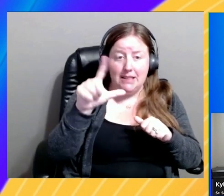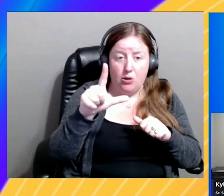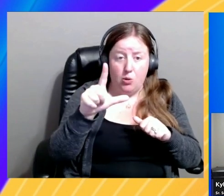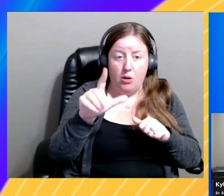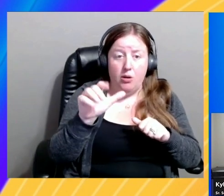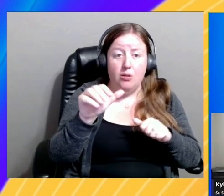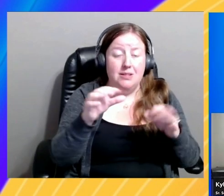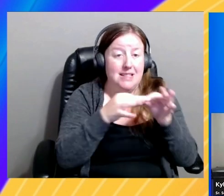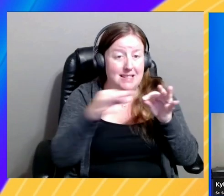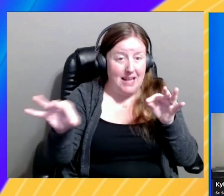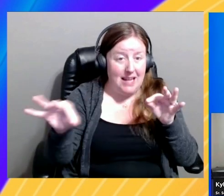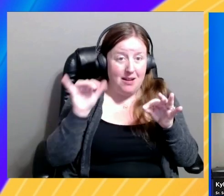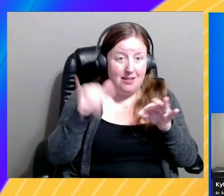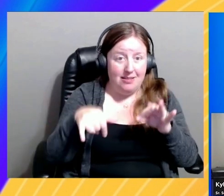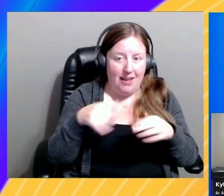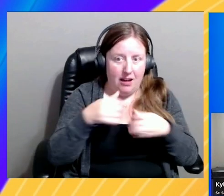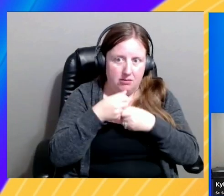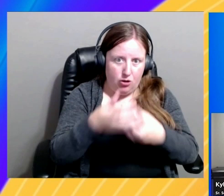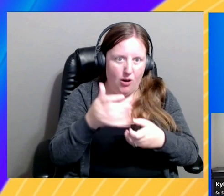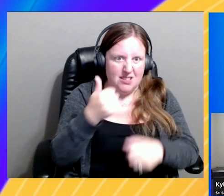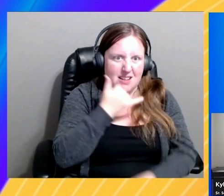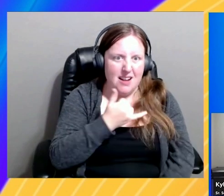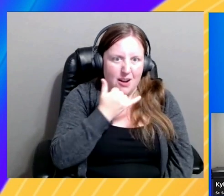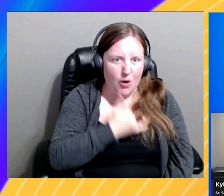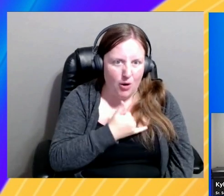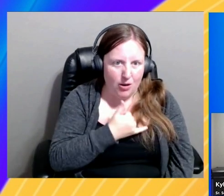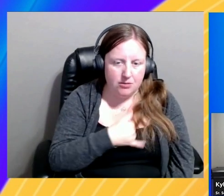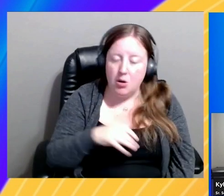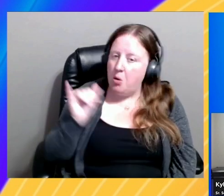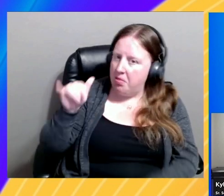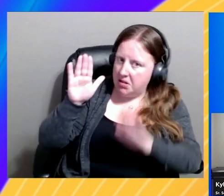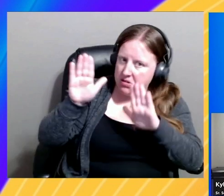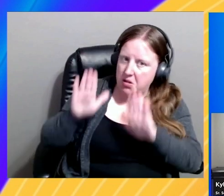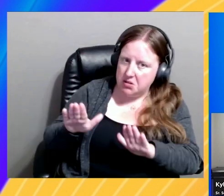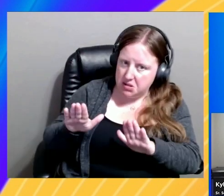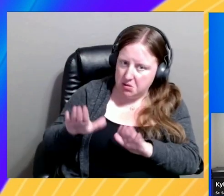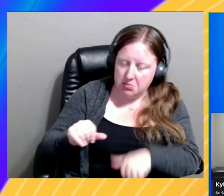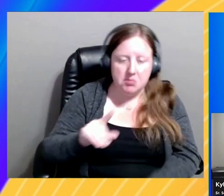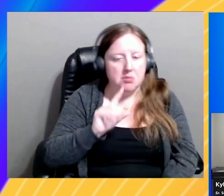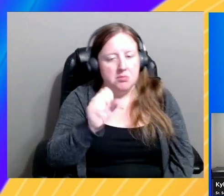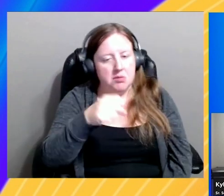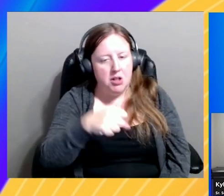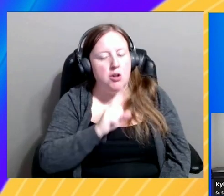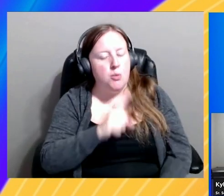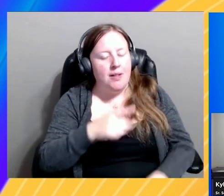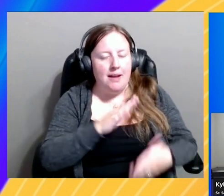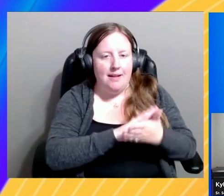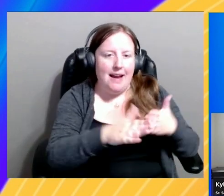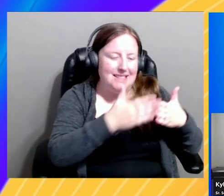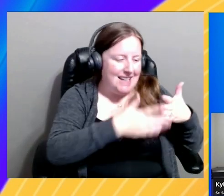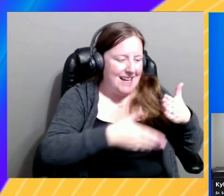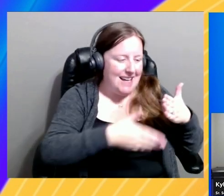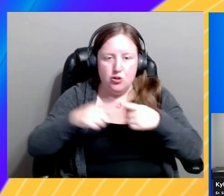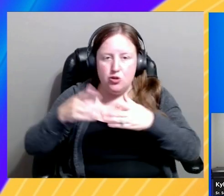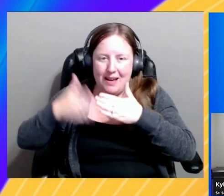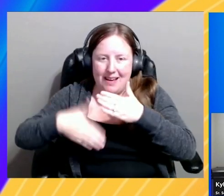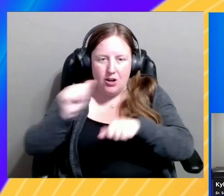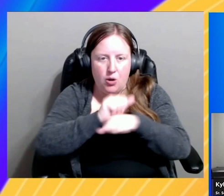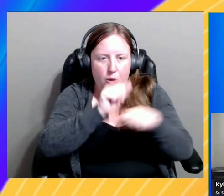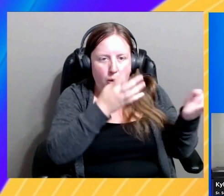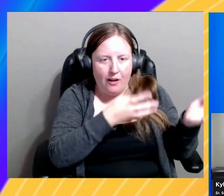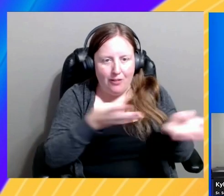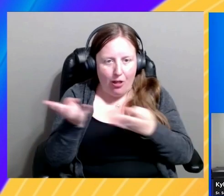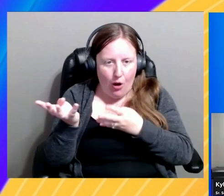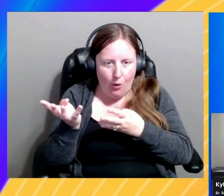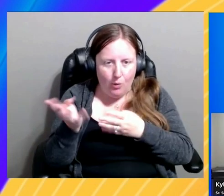error. Oh, that is Yeah. awesome. So it's a really nice end-to-end workflow where one, you're alerted of